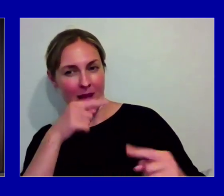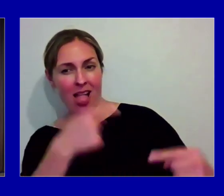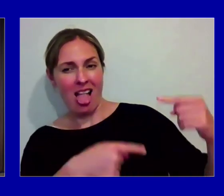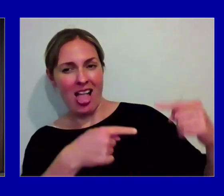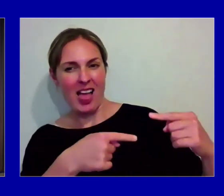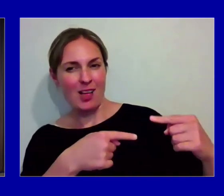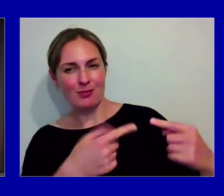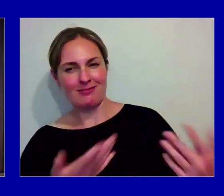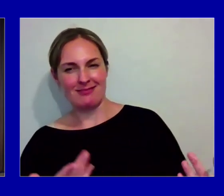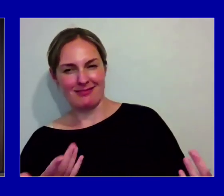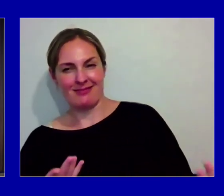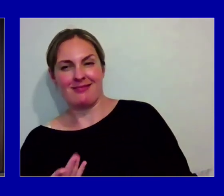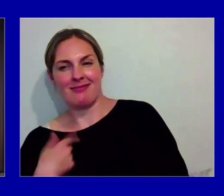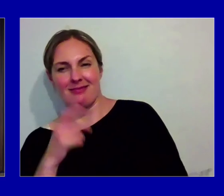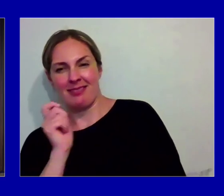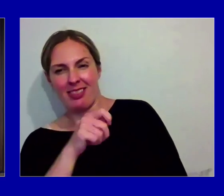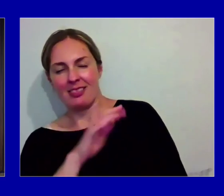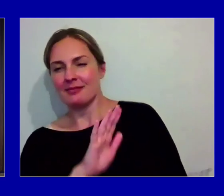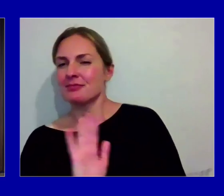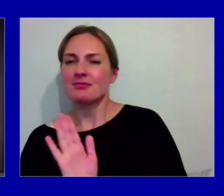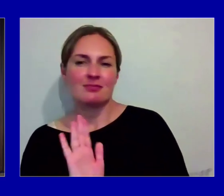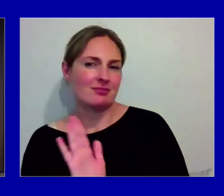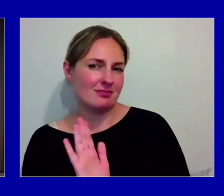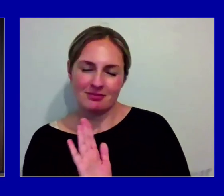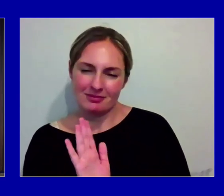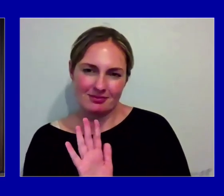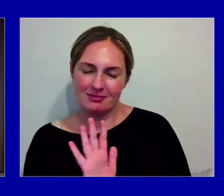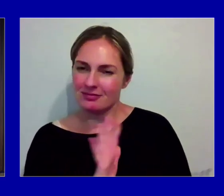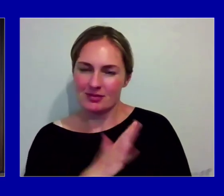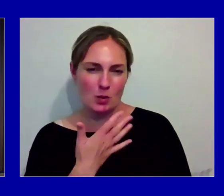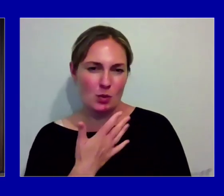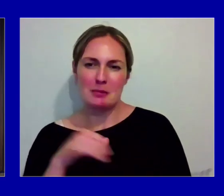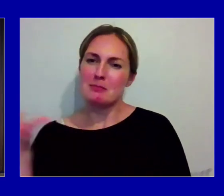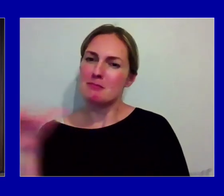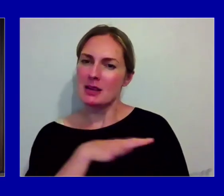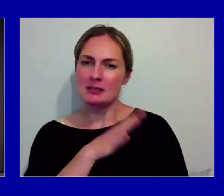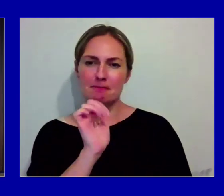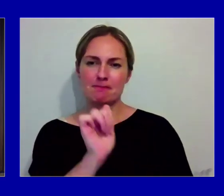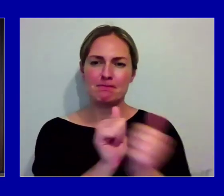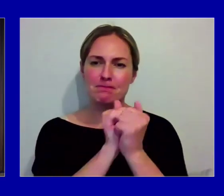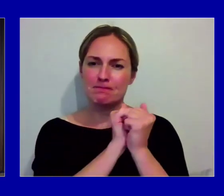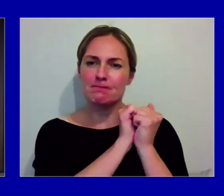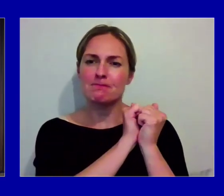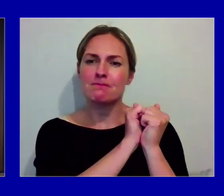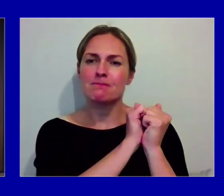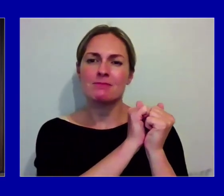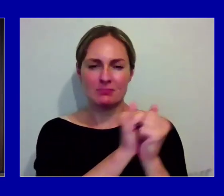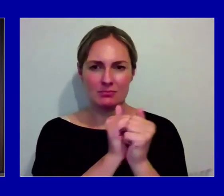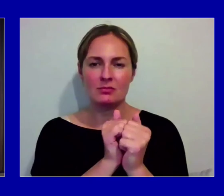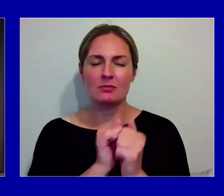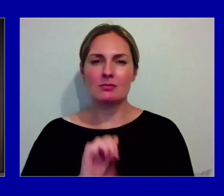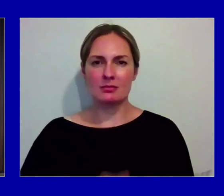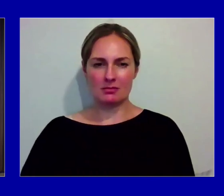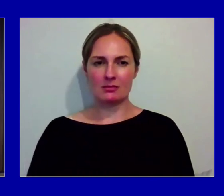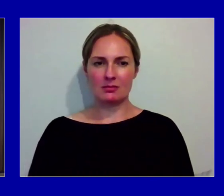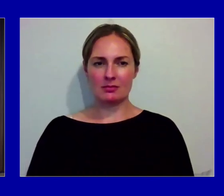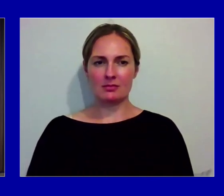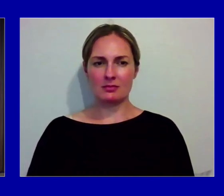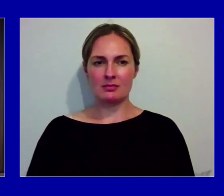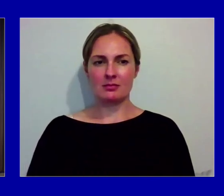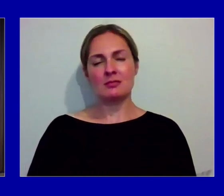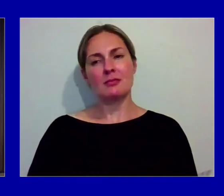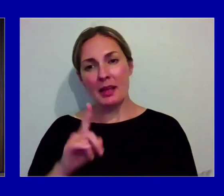do a deal with one part of us. we, together we, we're very strong, but as a community, as an